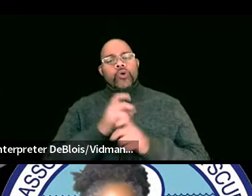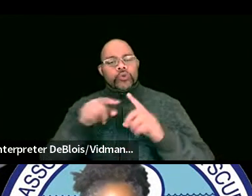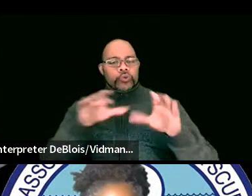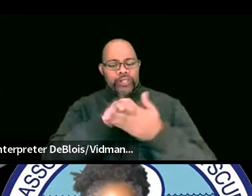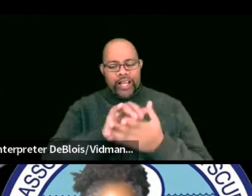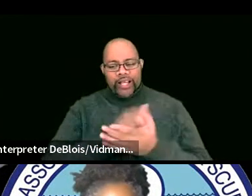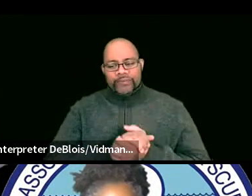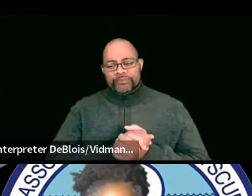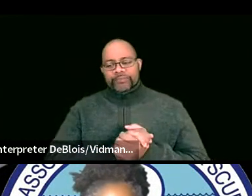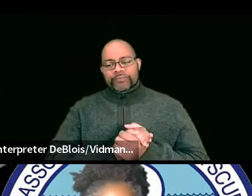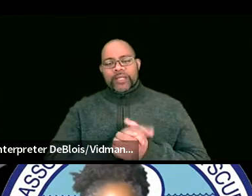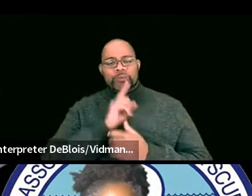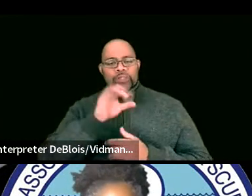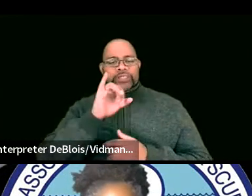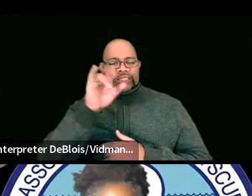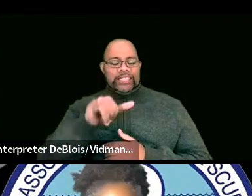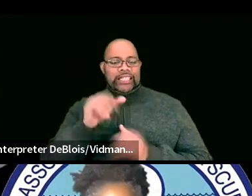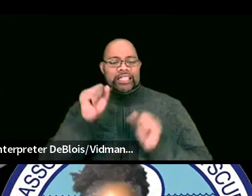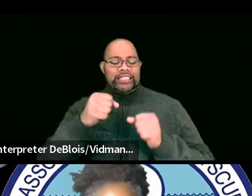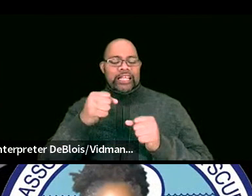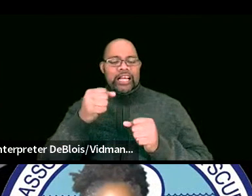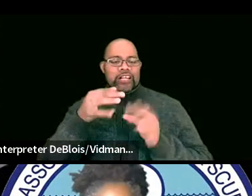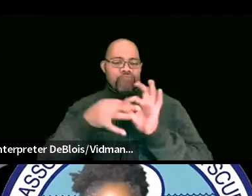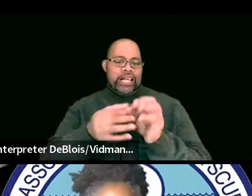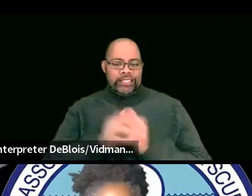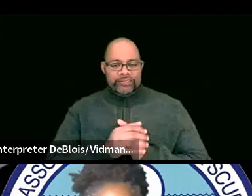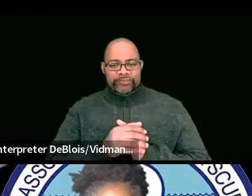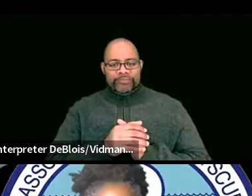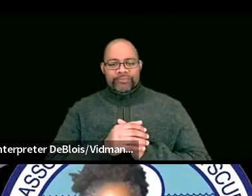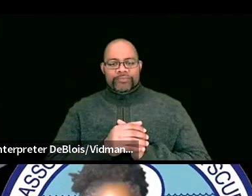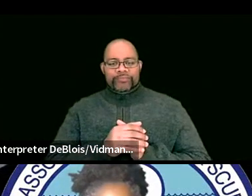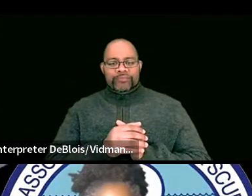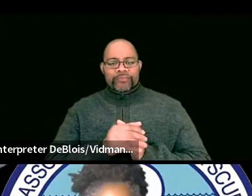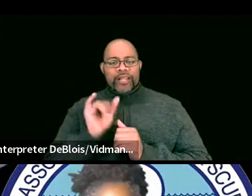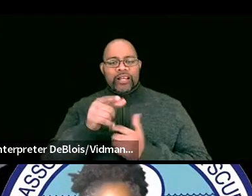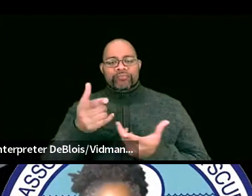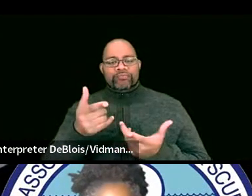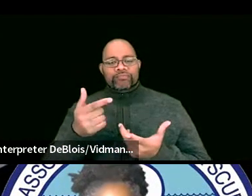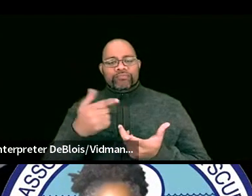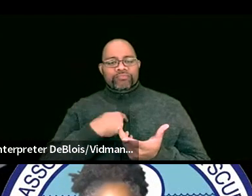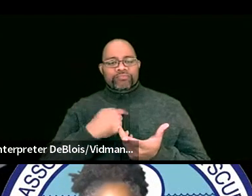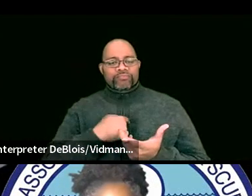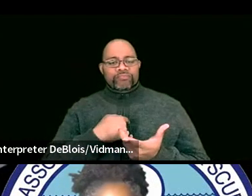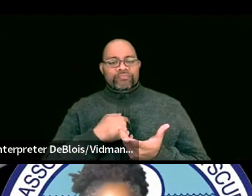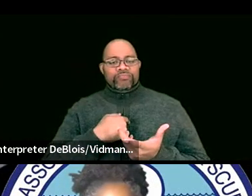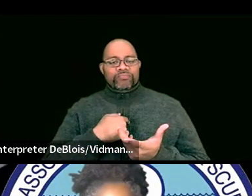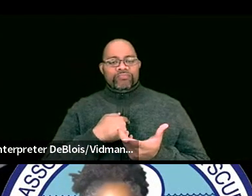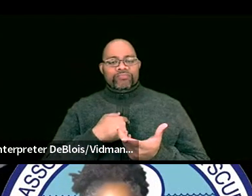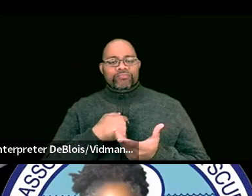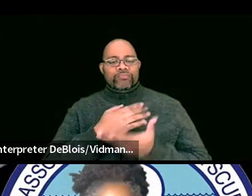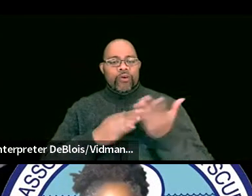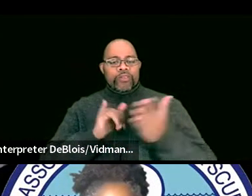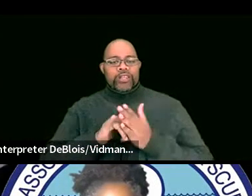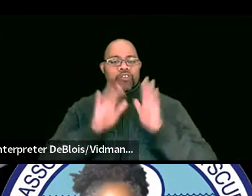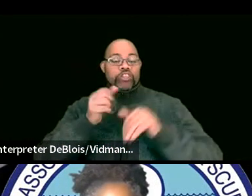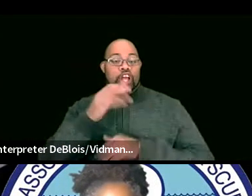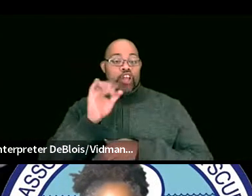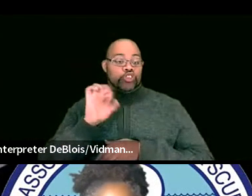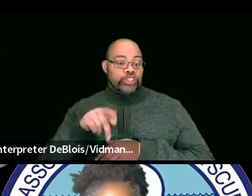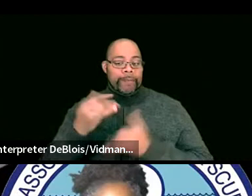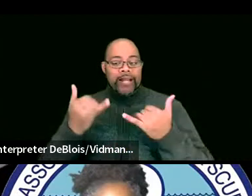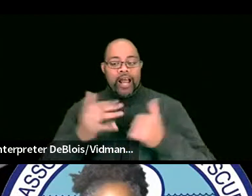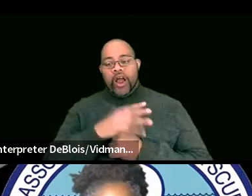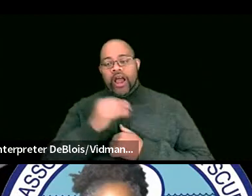that. I'm sure Sidney, you can somewhat relate. Like, you know, I'm a part of this great scholarship right